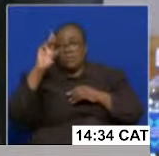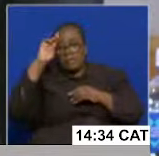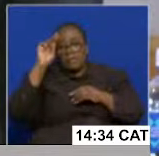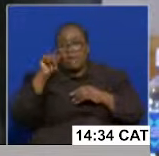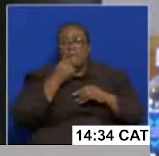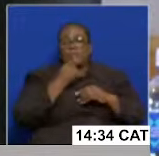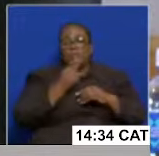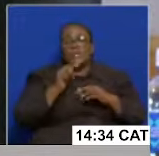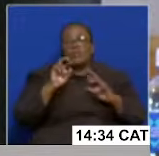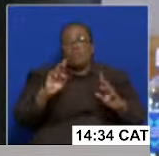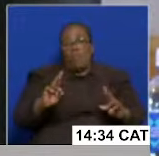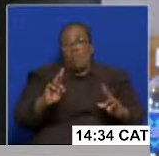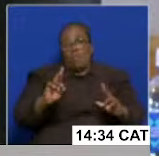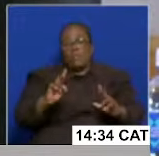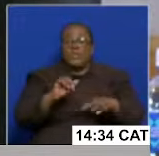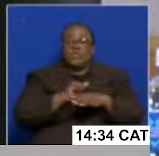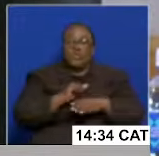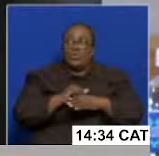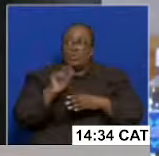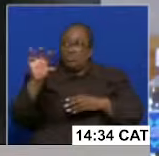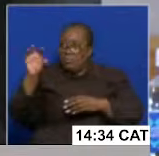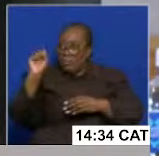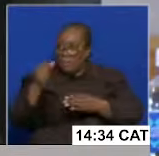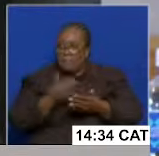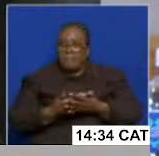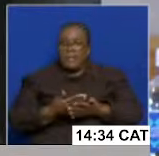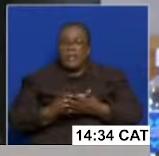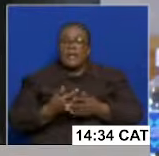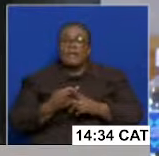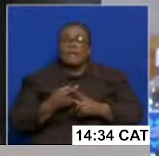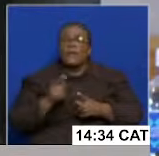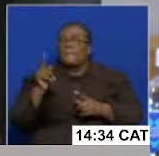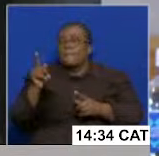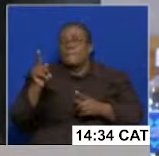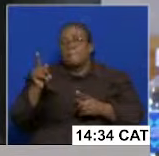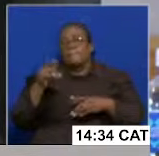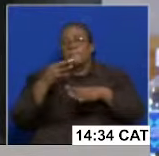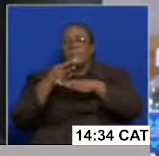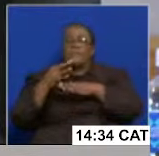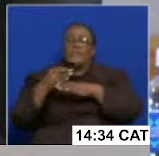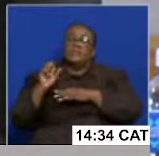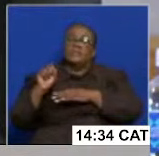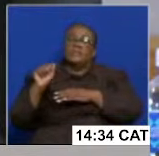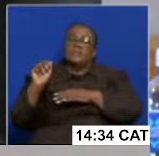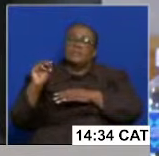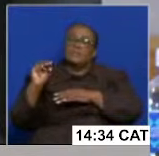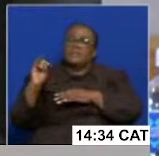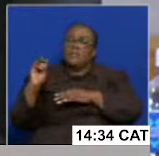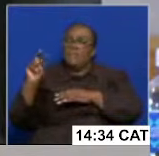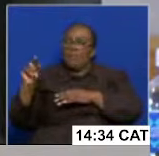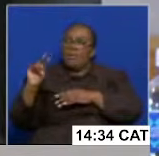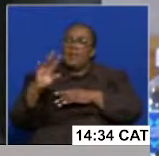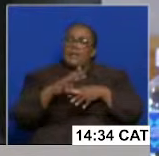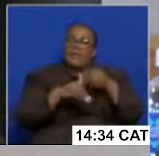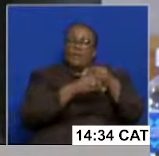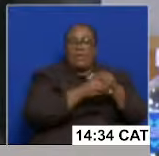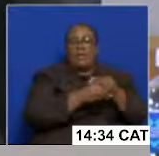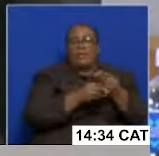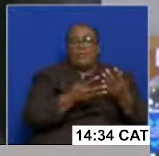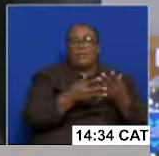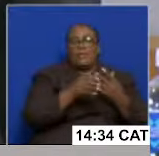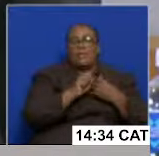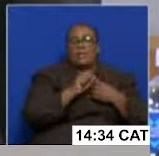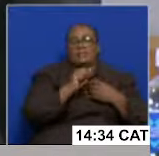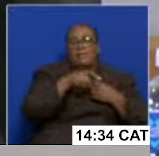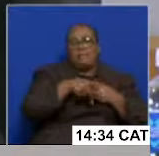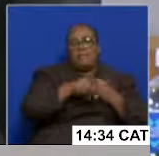collect the stones from Mr. Simon, have them entered in the SAP 13 form, and then register,